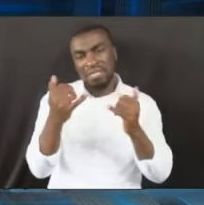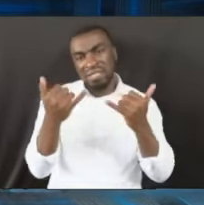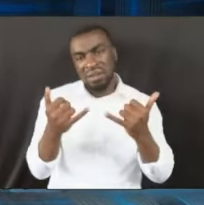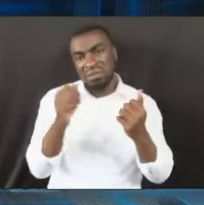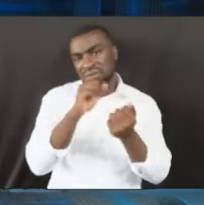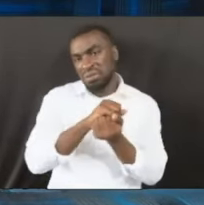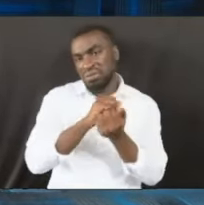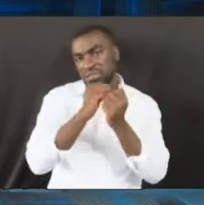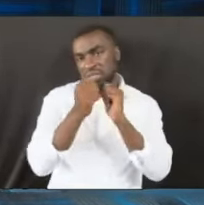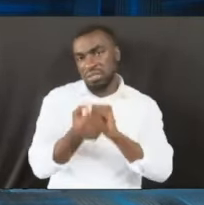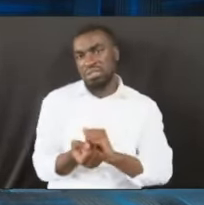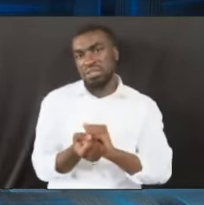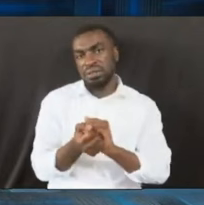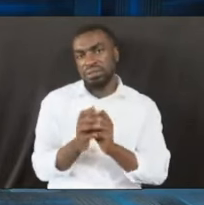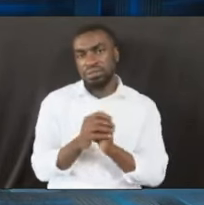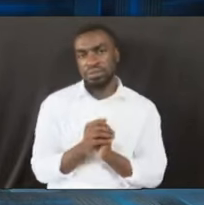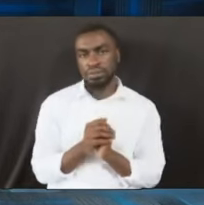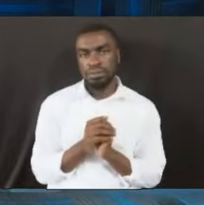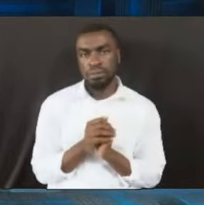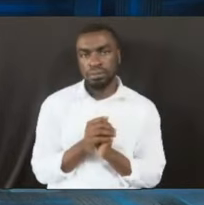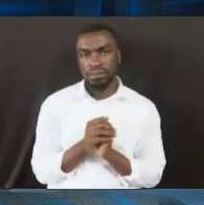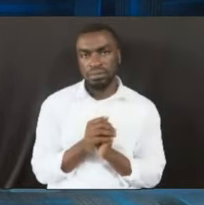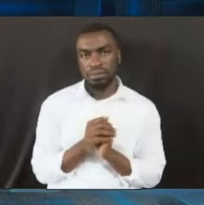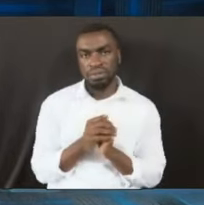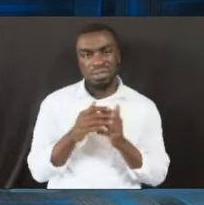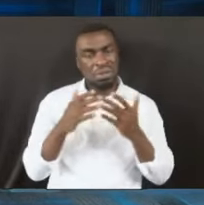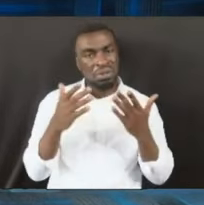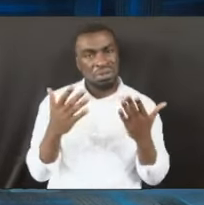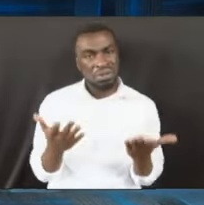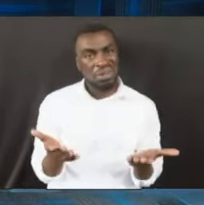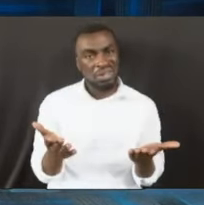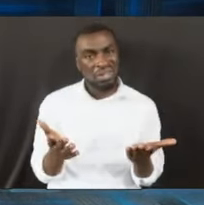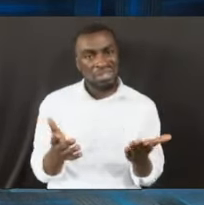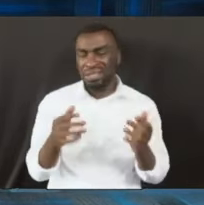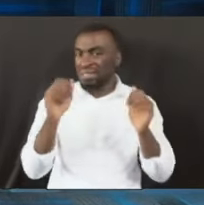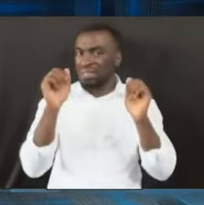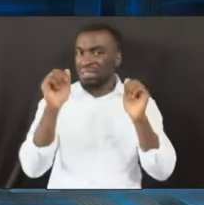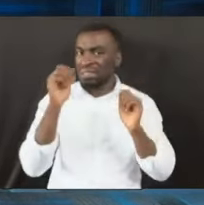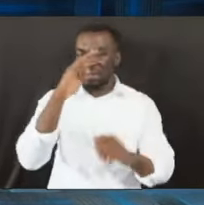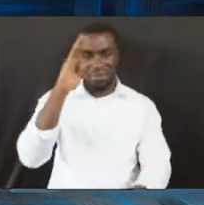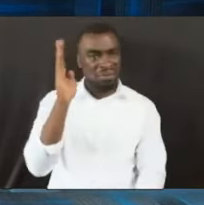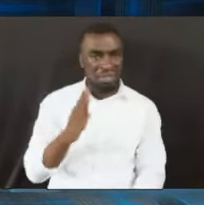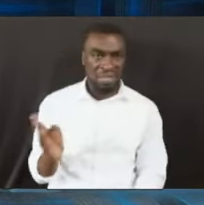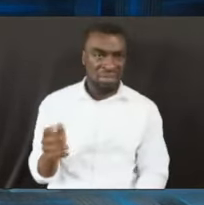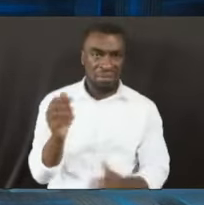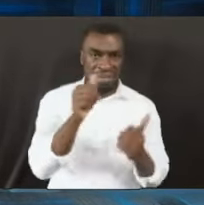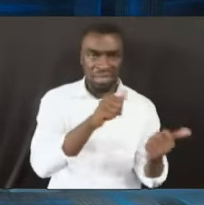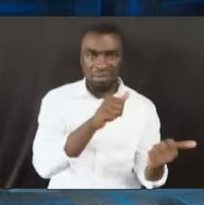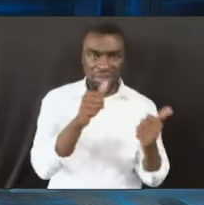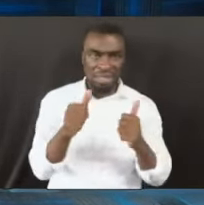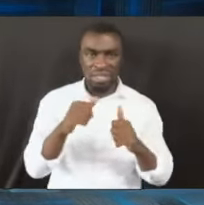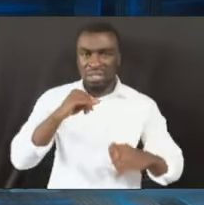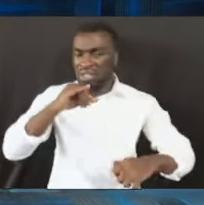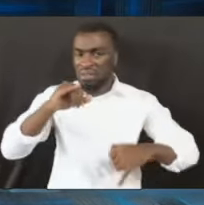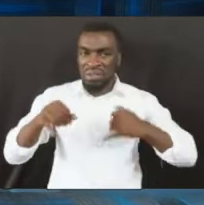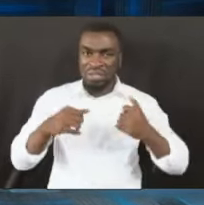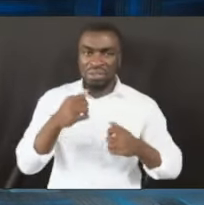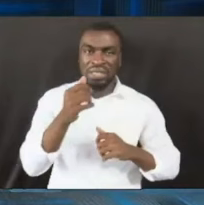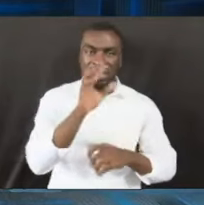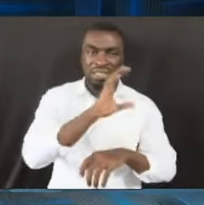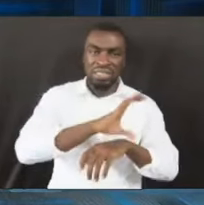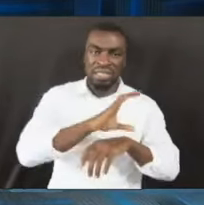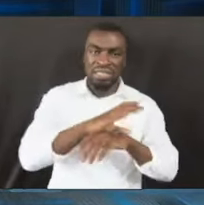Or you have never even been baptized at all. You come, you enjoy church services, you have never been